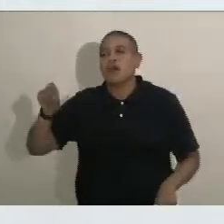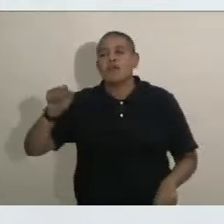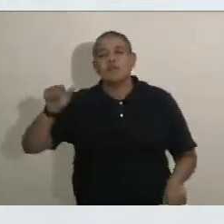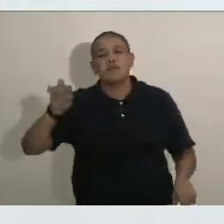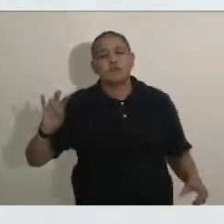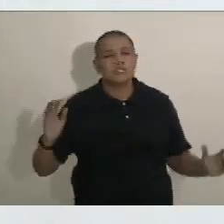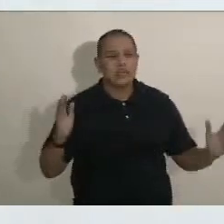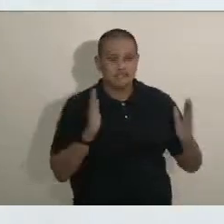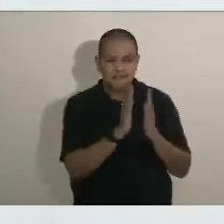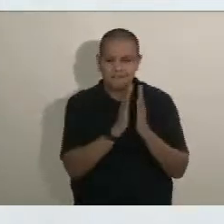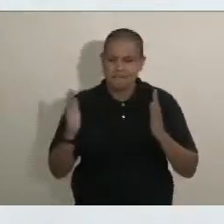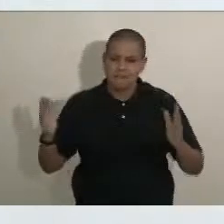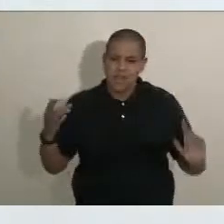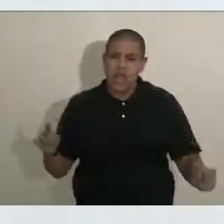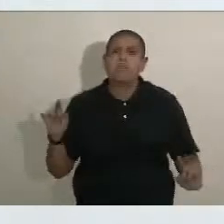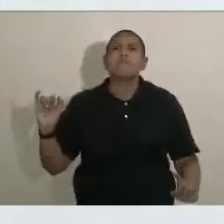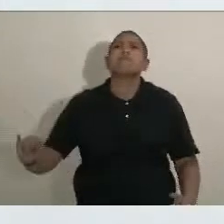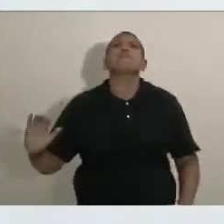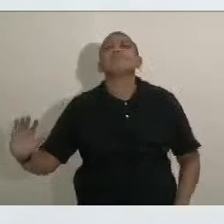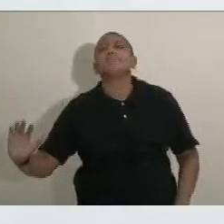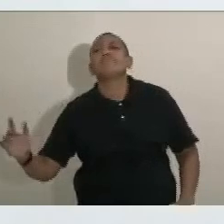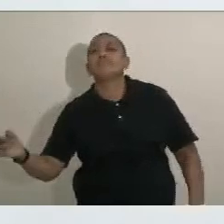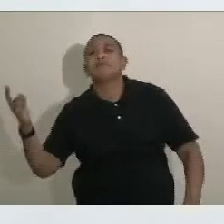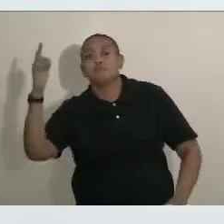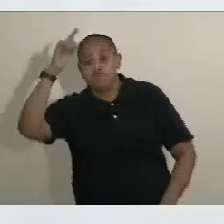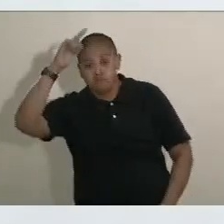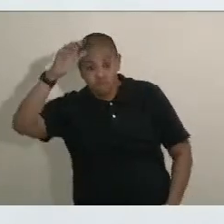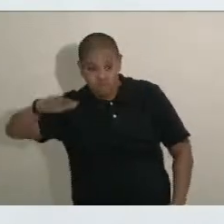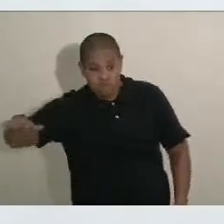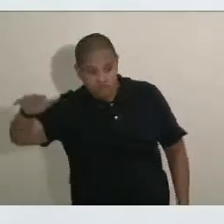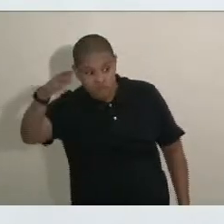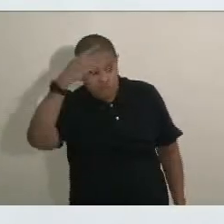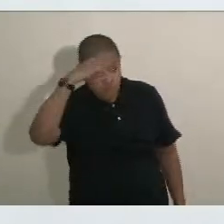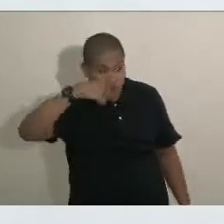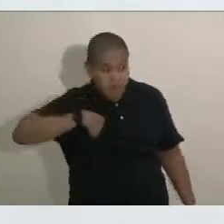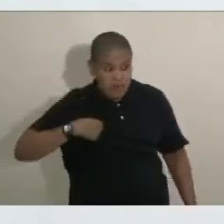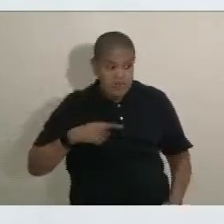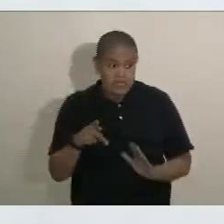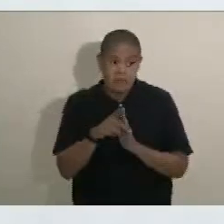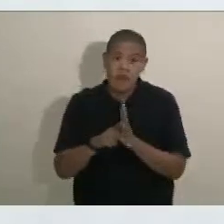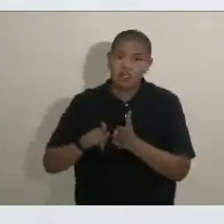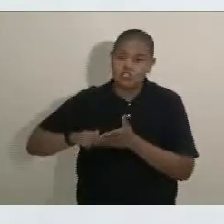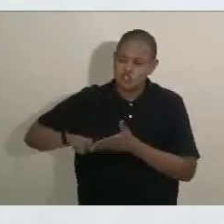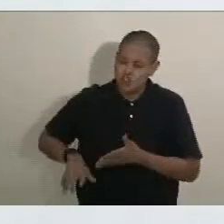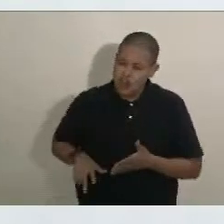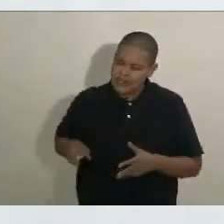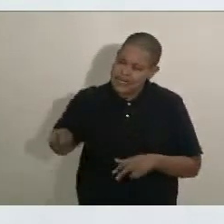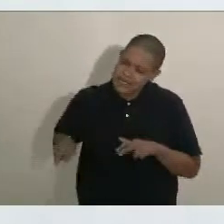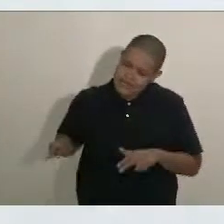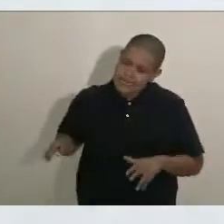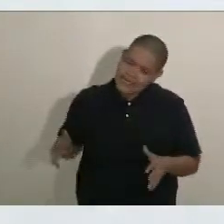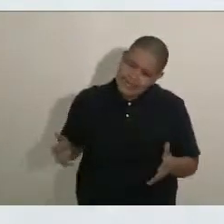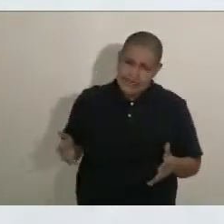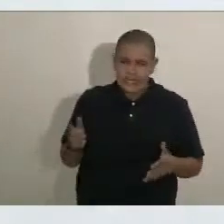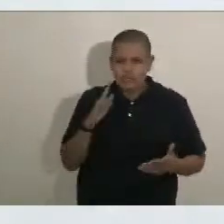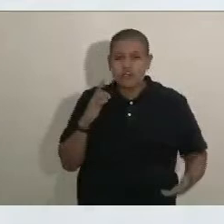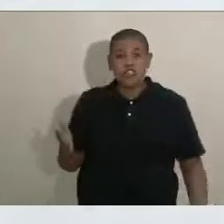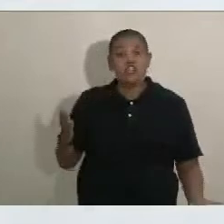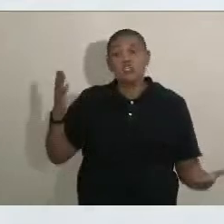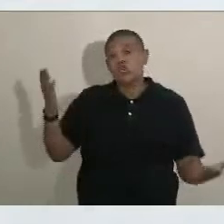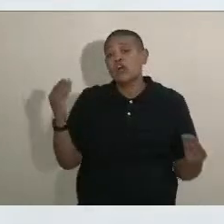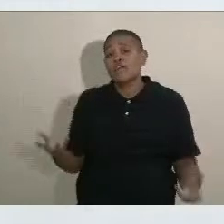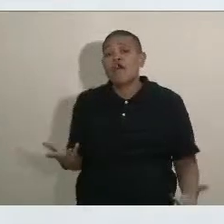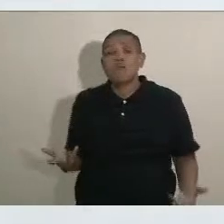And so that for us, certainly for me as the policymaker, is suggesting